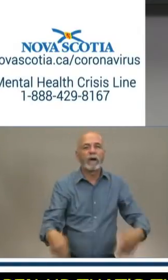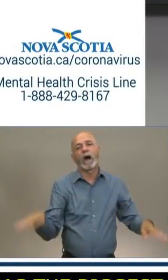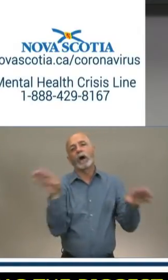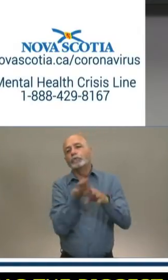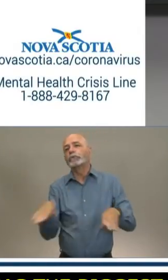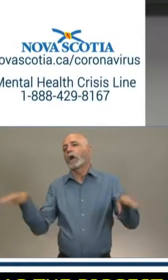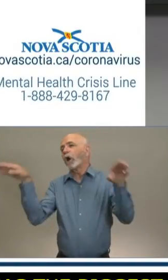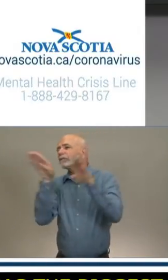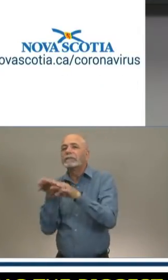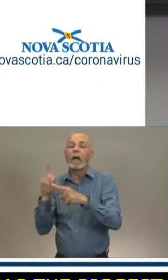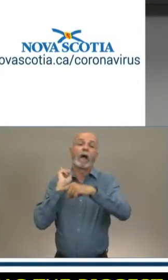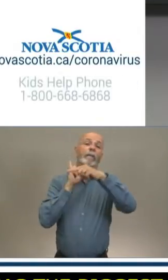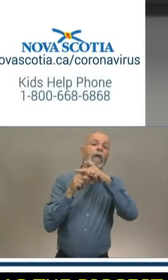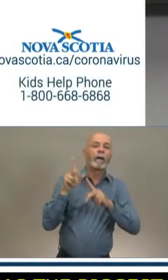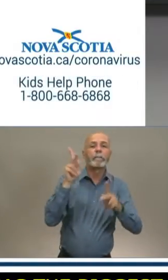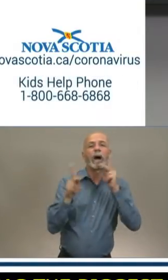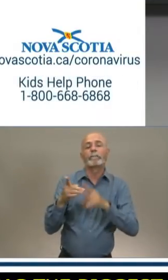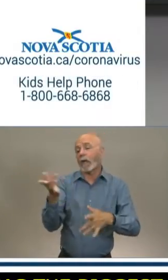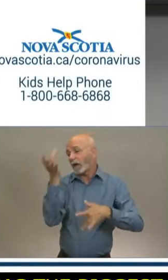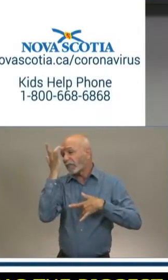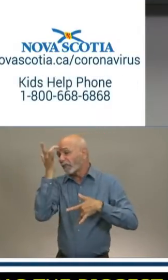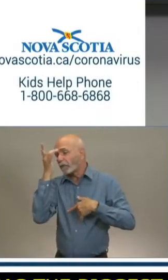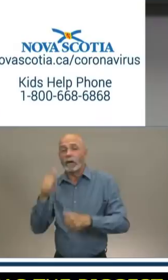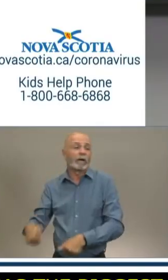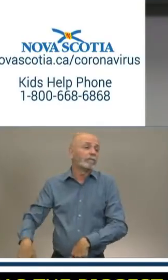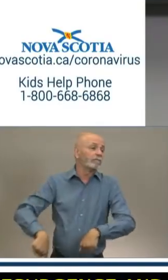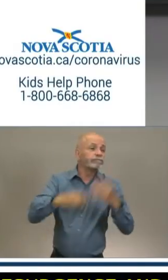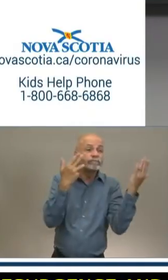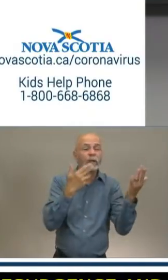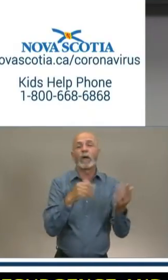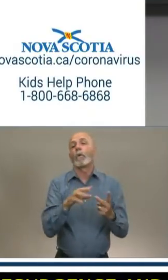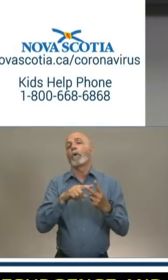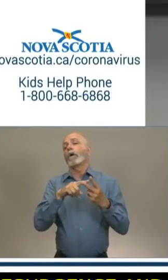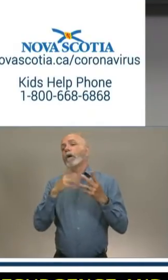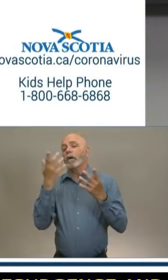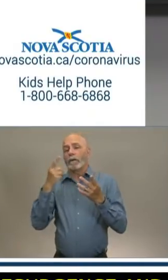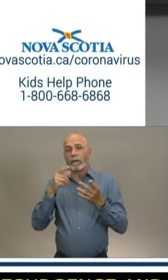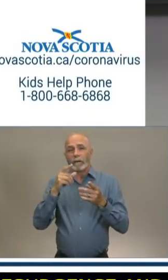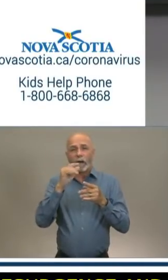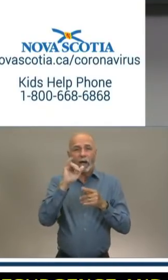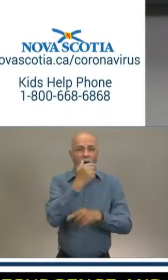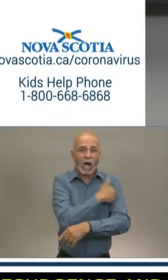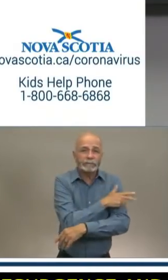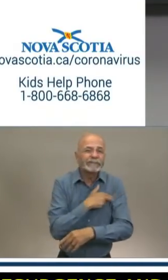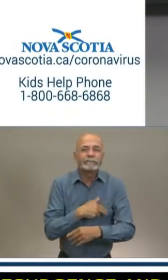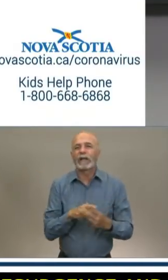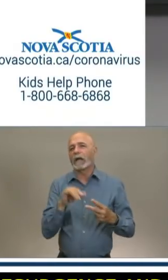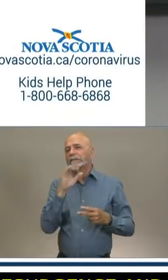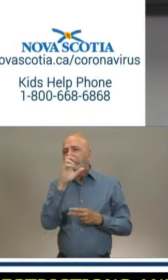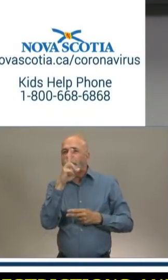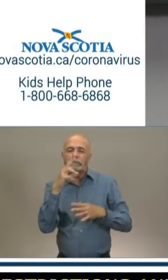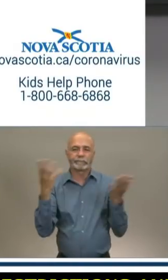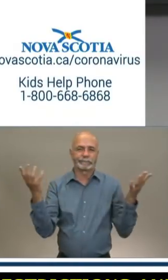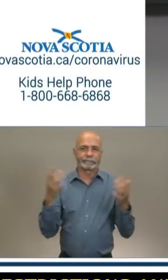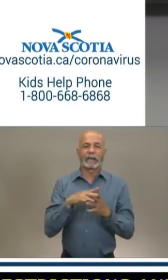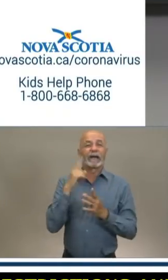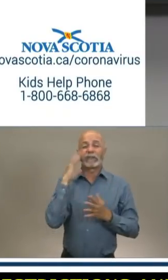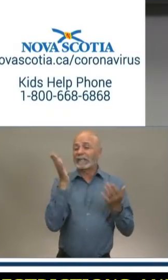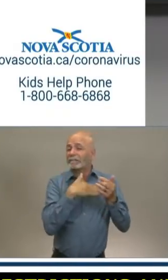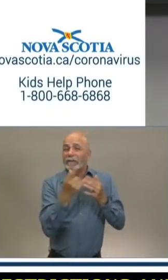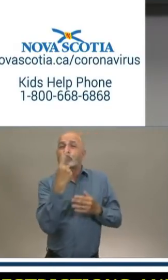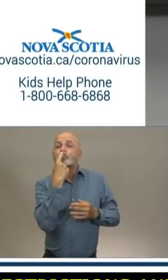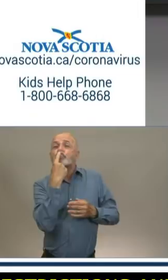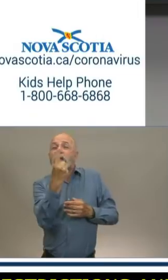severe disease and increase hospitalizations again, simply because we know that a single dose, we got good coverage with a first